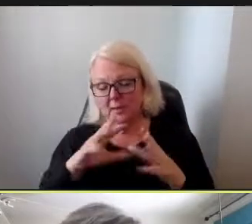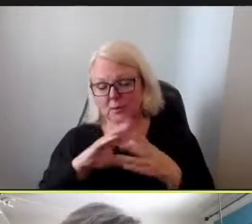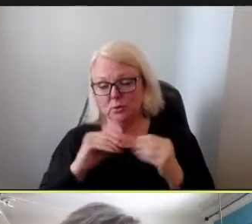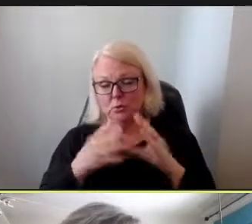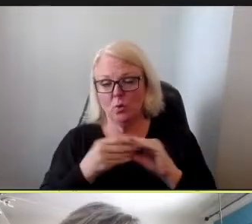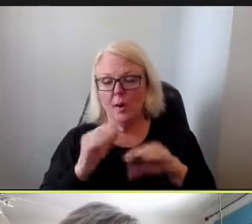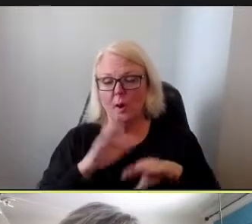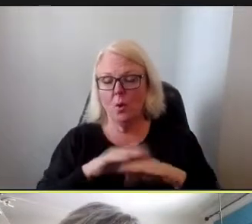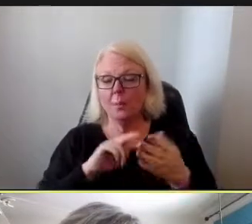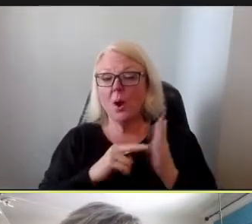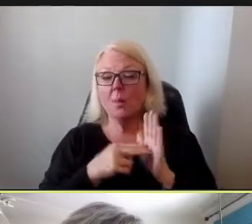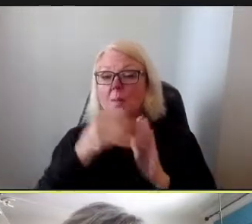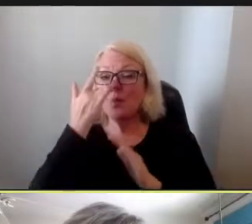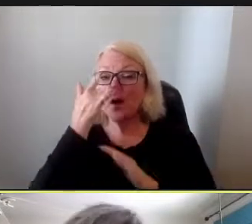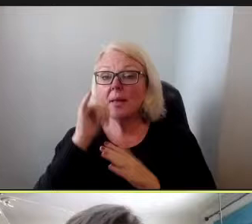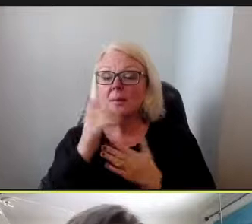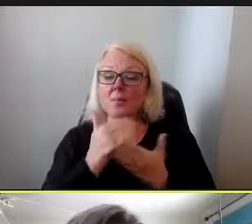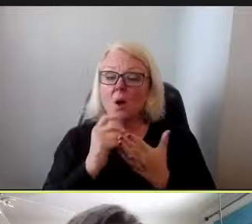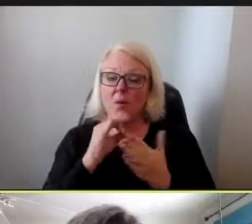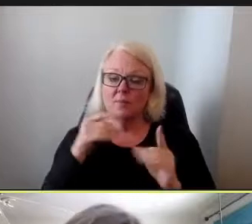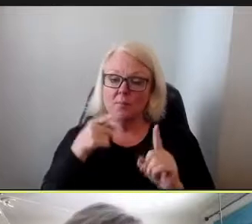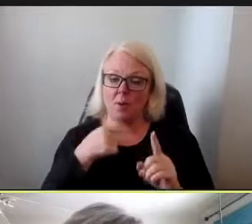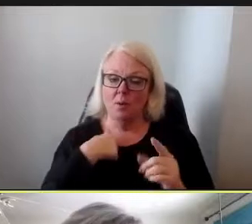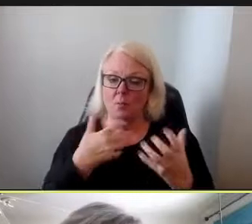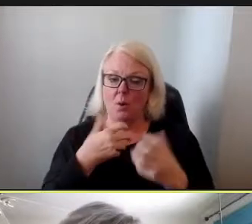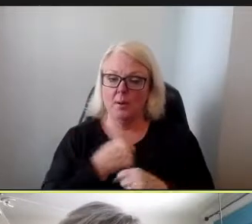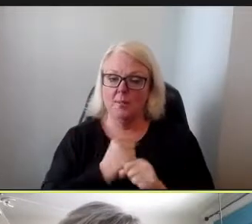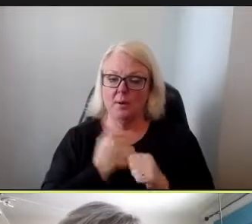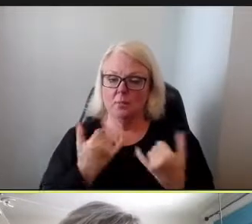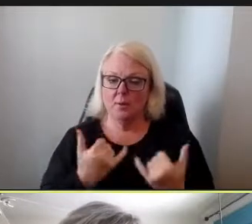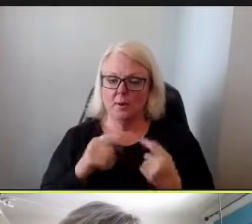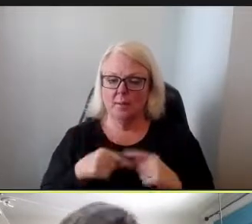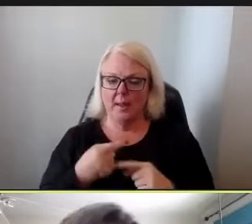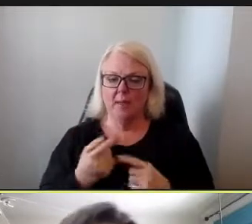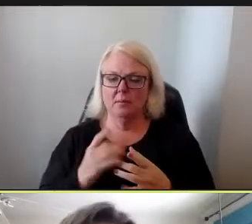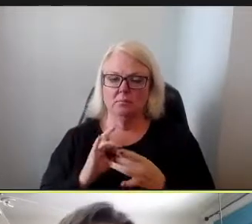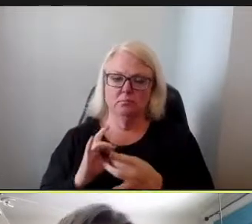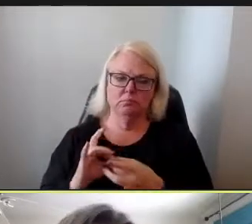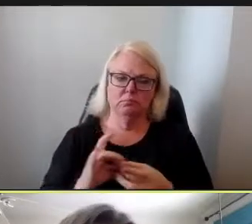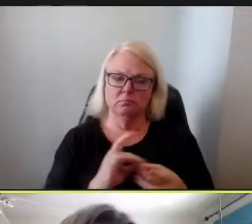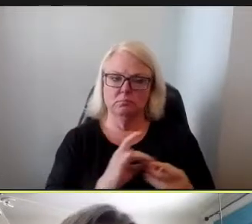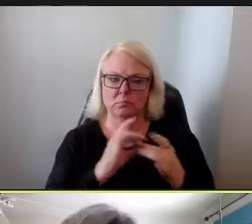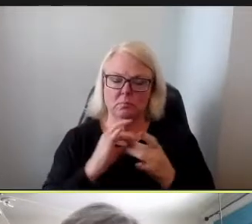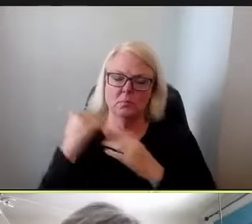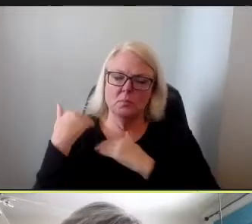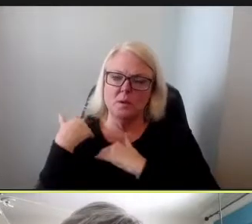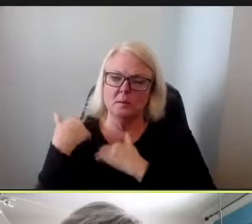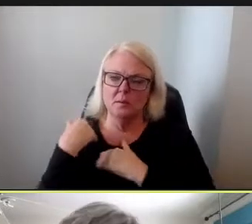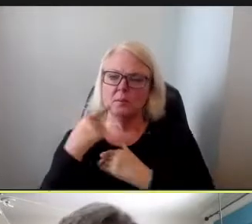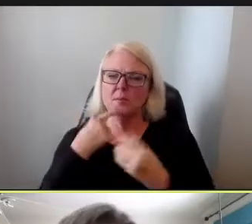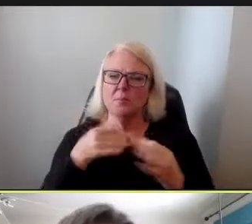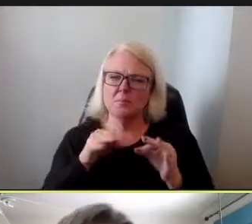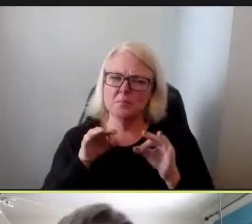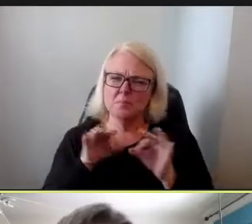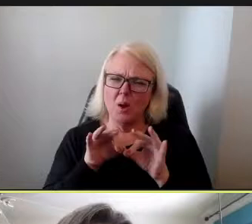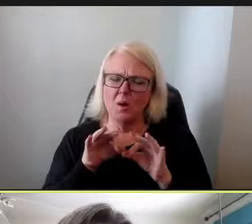deliberately because it's part of the point I want to make today about collective accountability, about critical access.